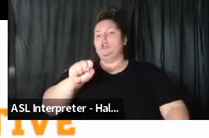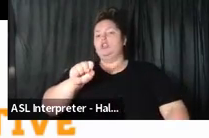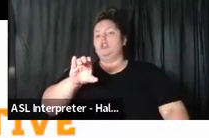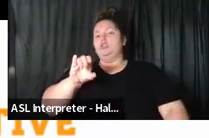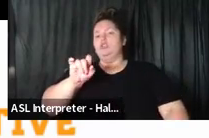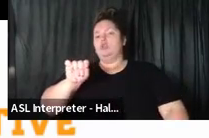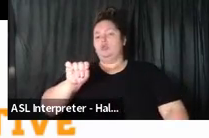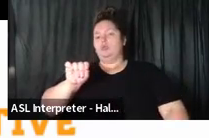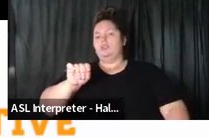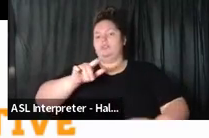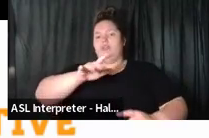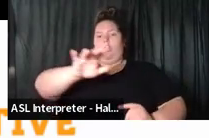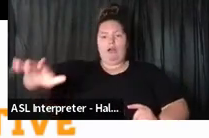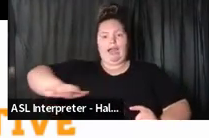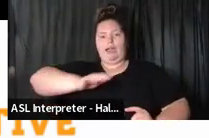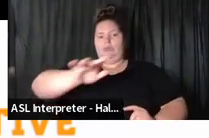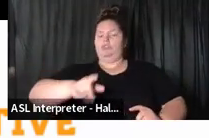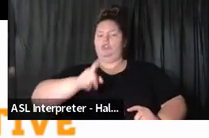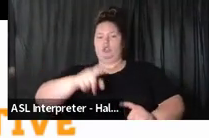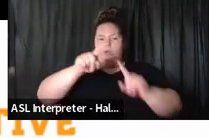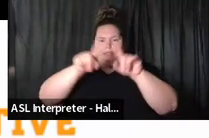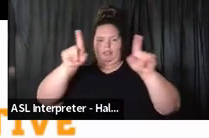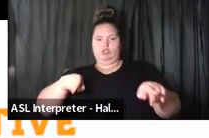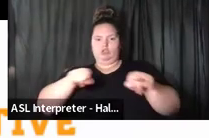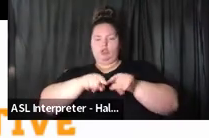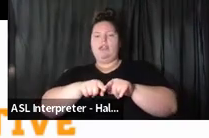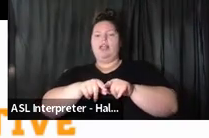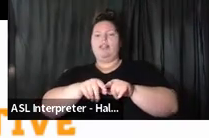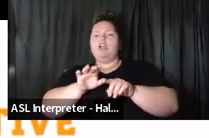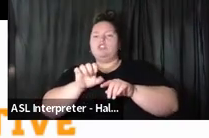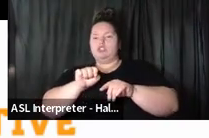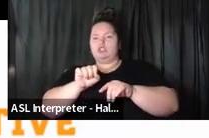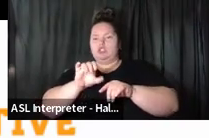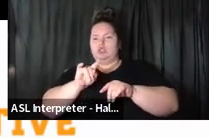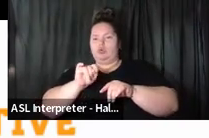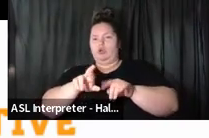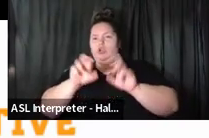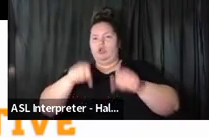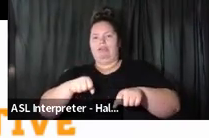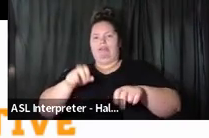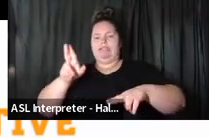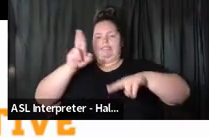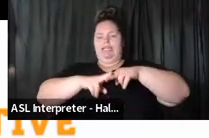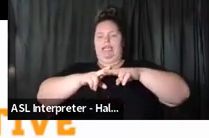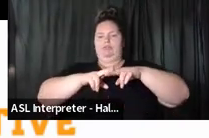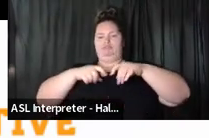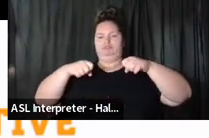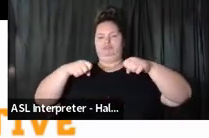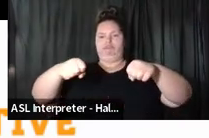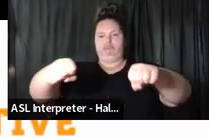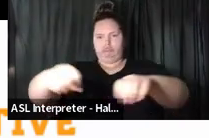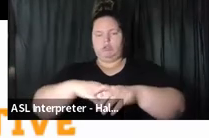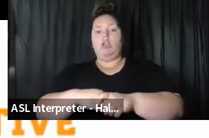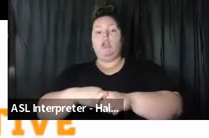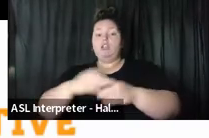on the screen, there's a mobile scooter where you can sit down and use a scooter. And so even like if you had a